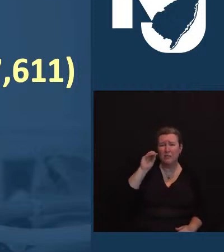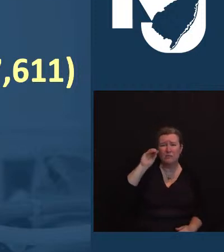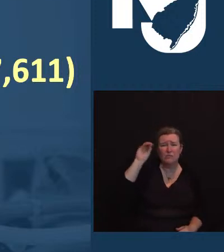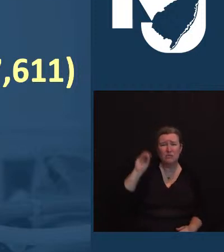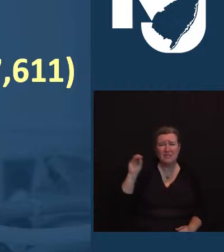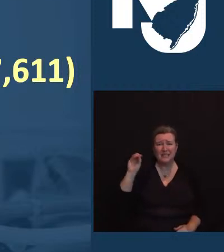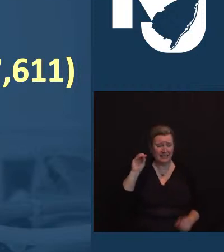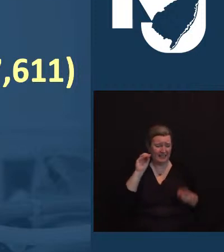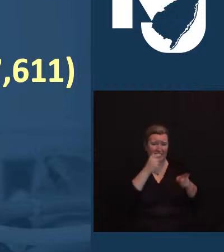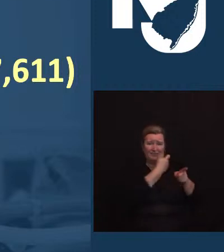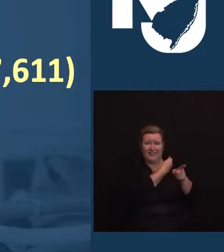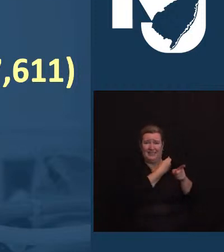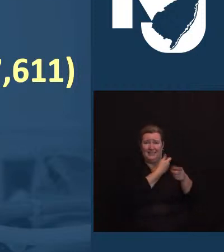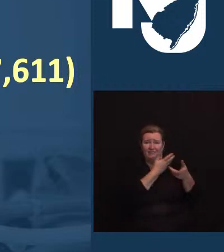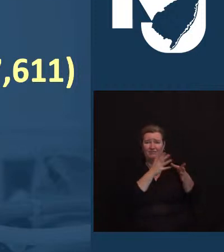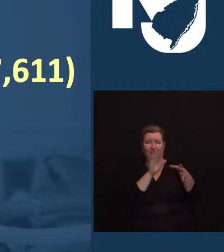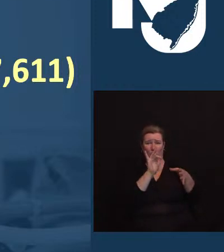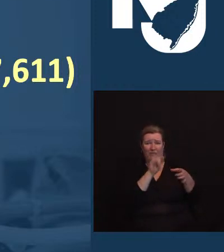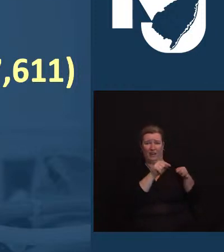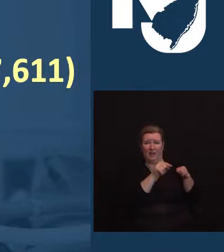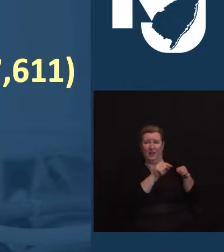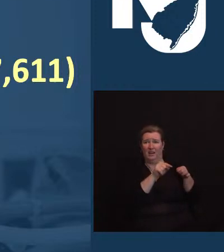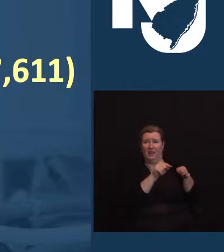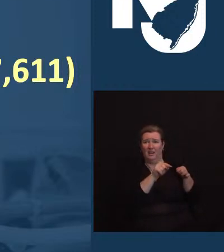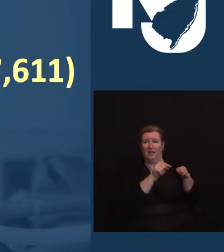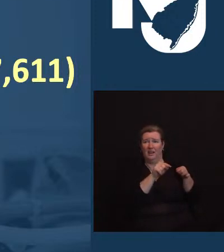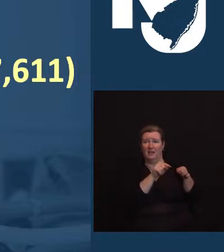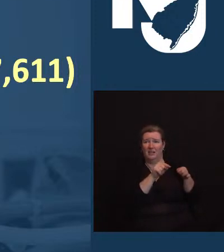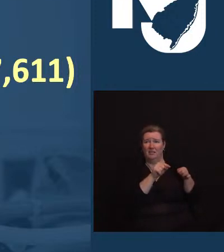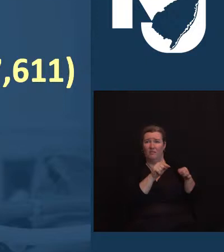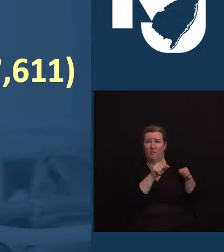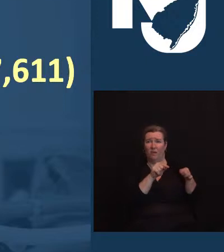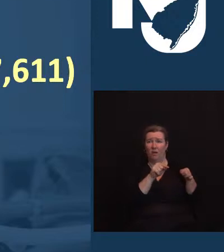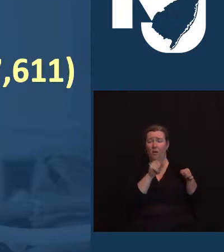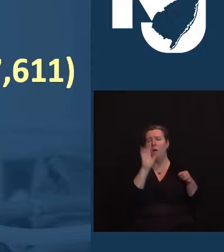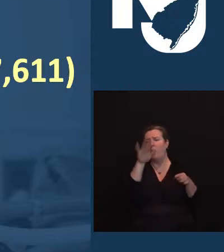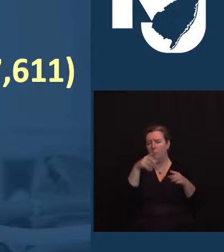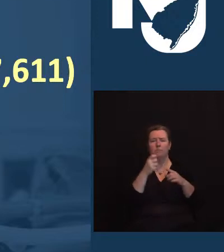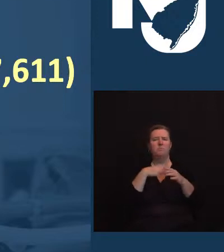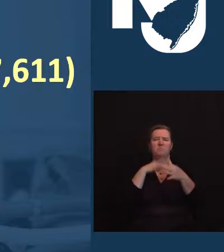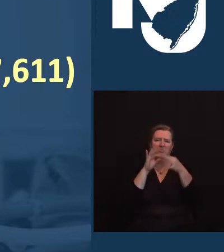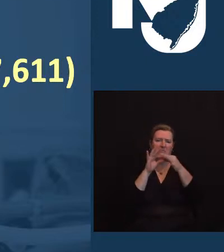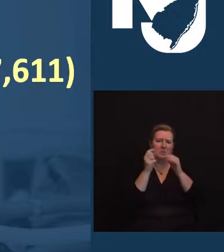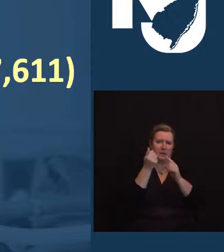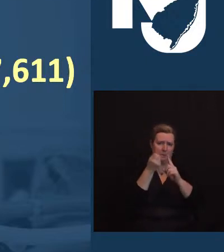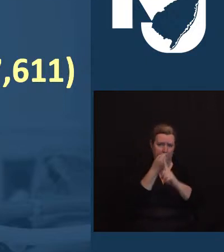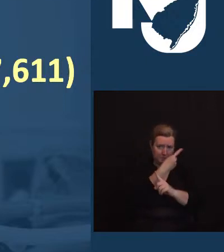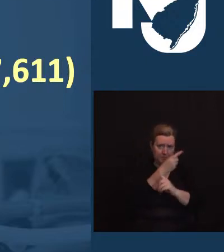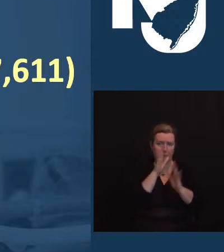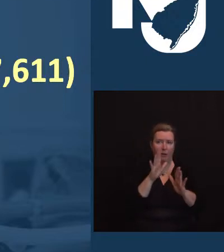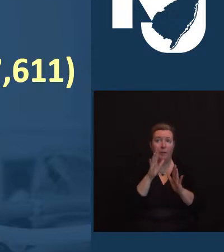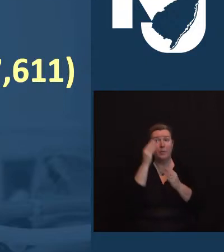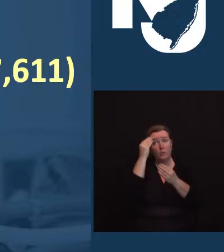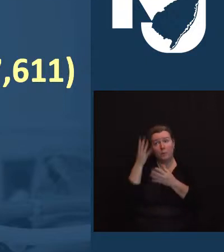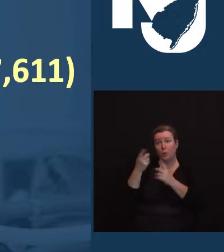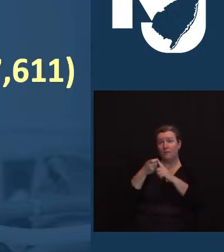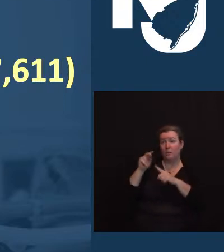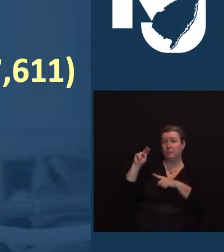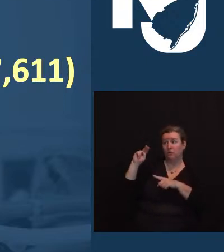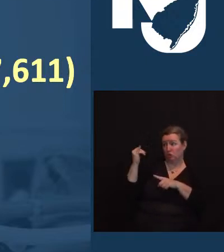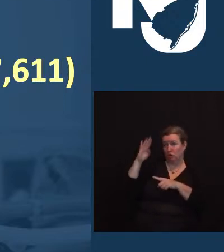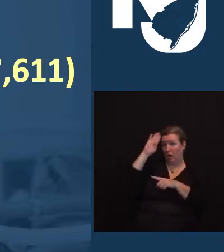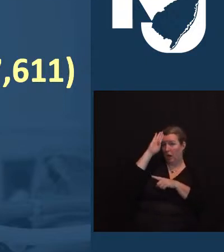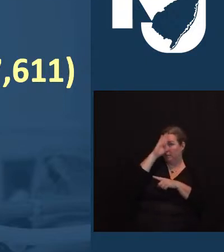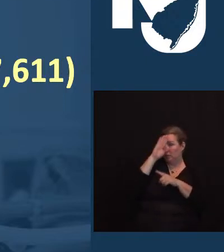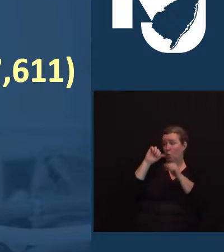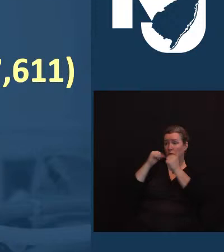1,397 breakthrough cases. Now, separately, through the daily reports compiled by the New Jersey Hospital Association, we know